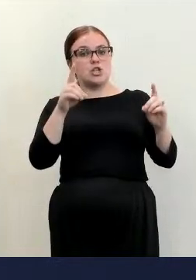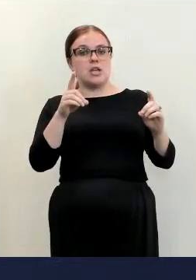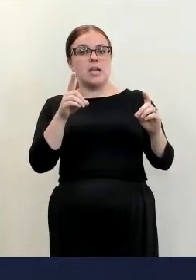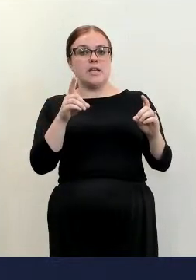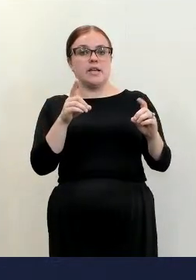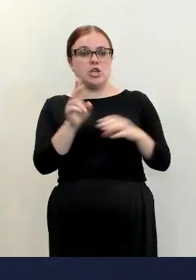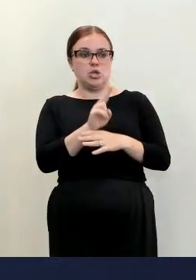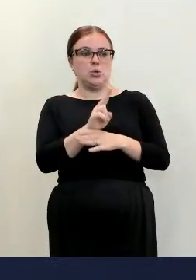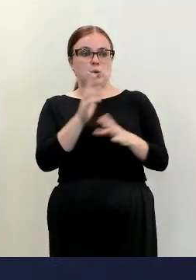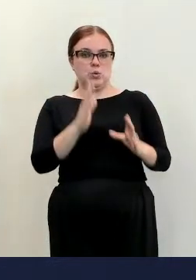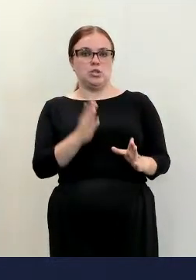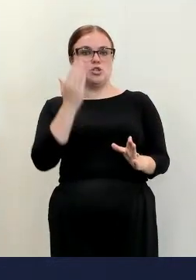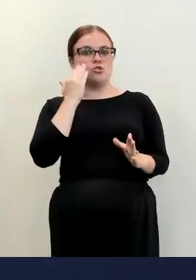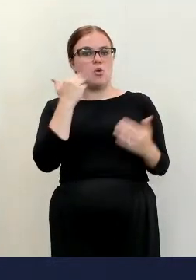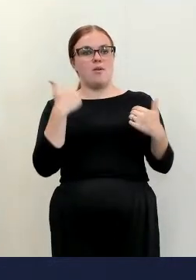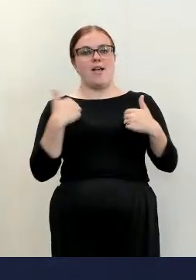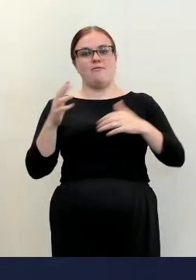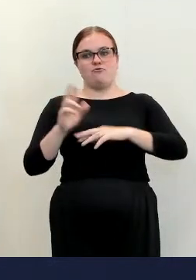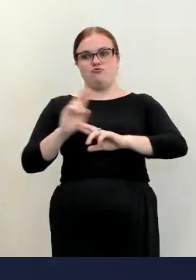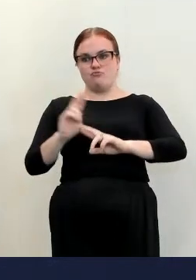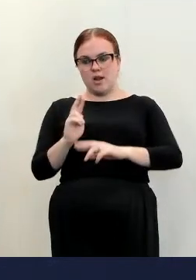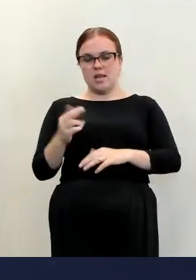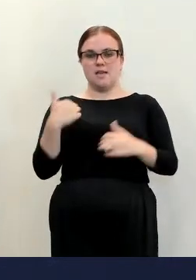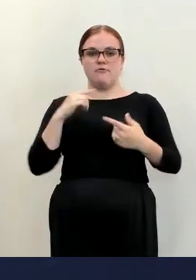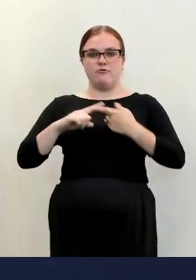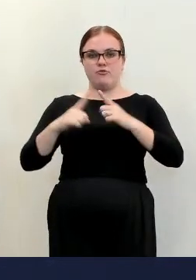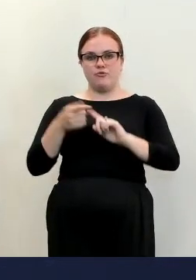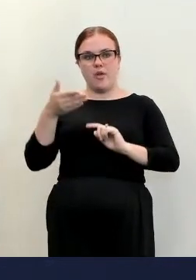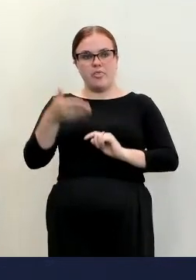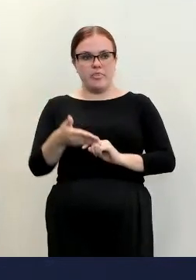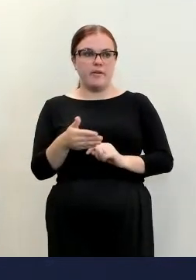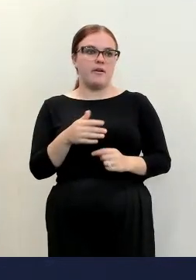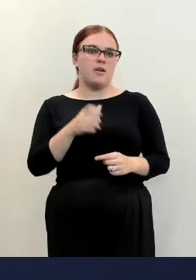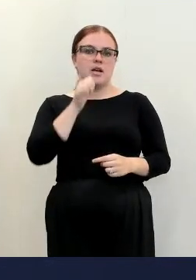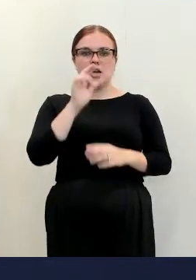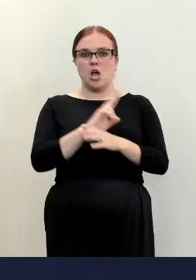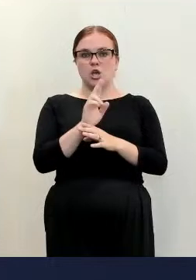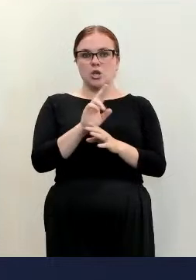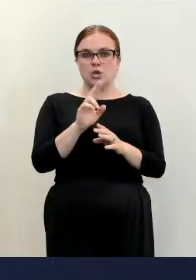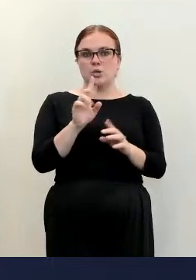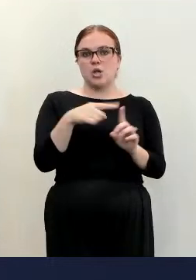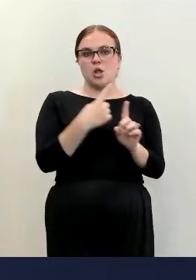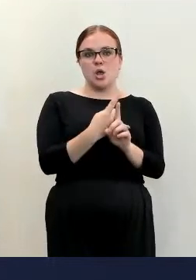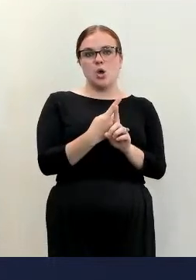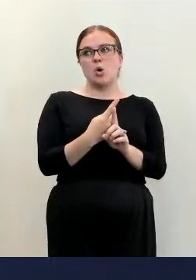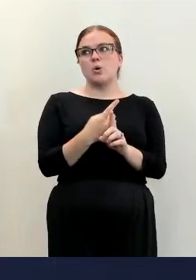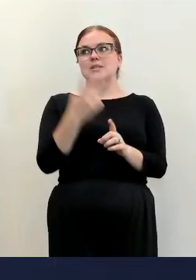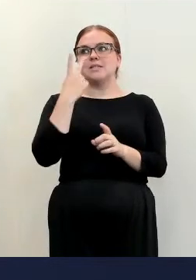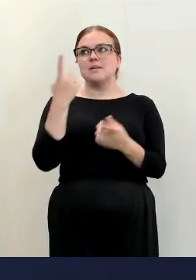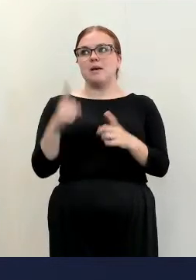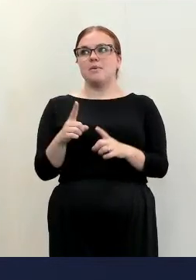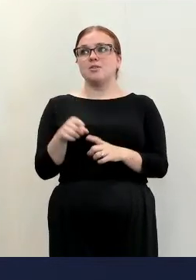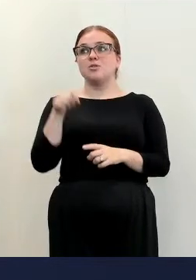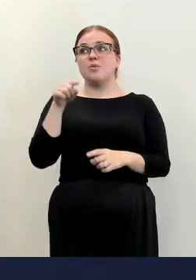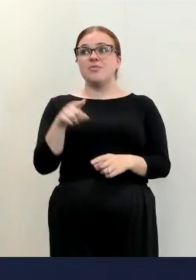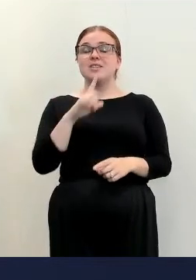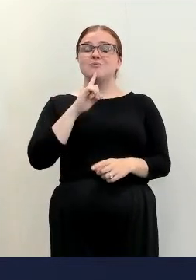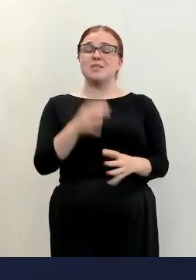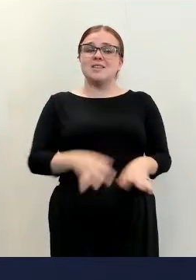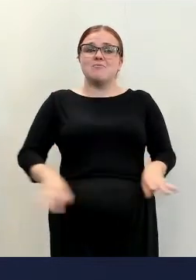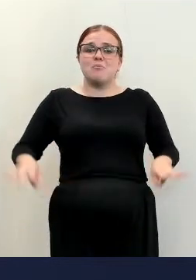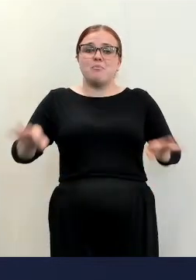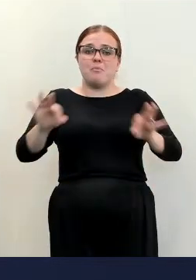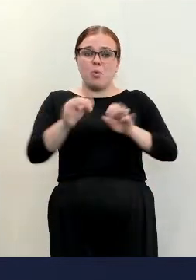and then they'll know to have Narcan, to have a friend with them, and to not to use alone, and maybe just use a little test dose to see what happens. So harm reduction is a really